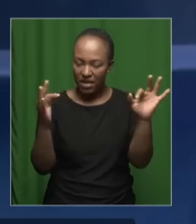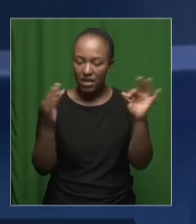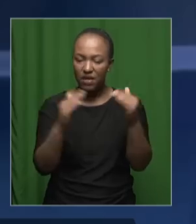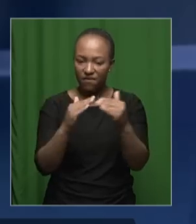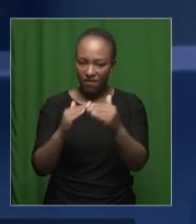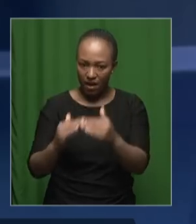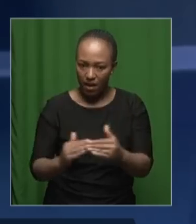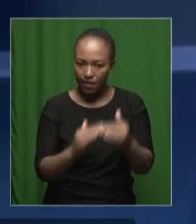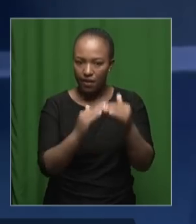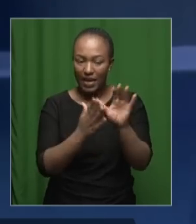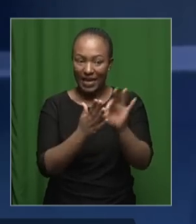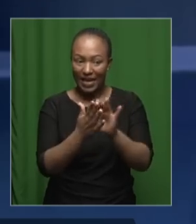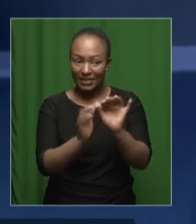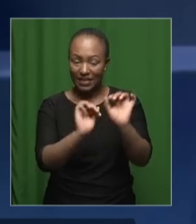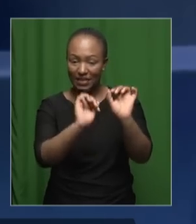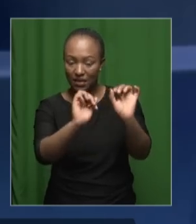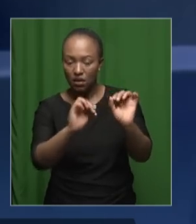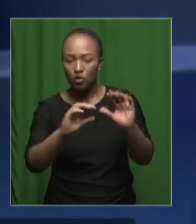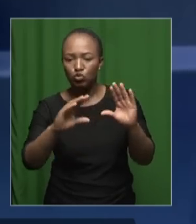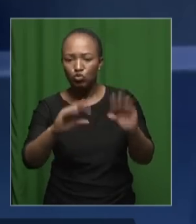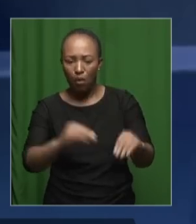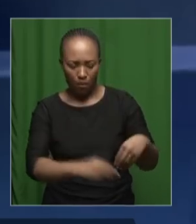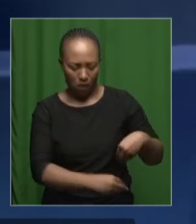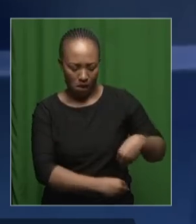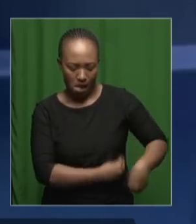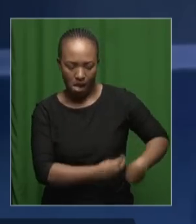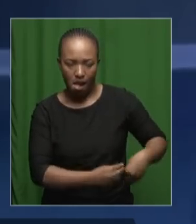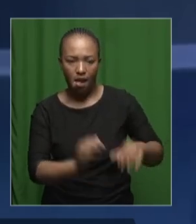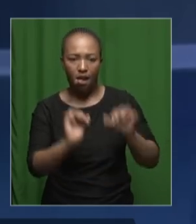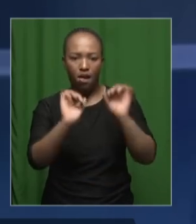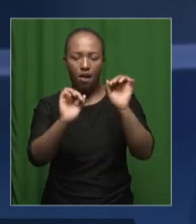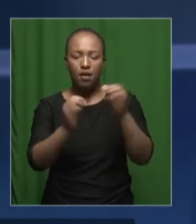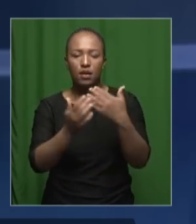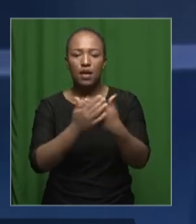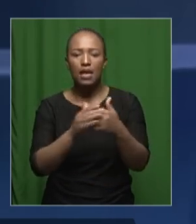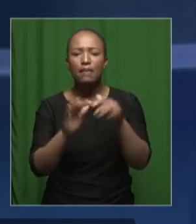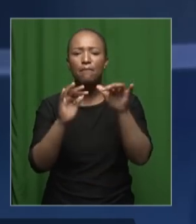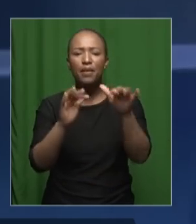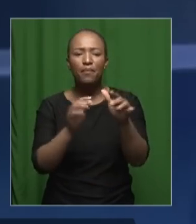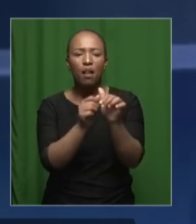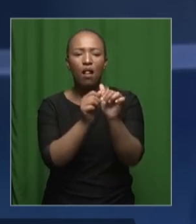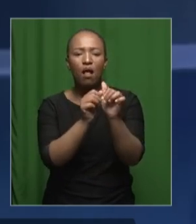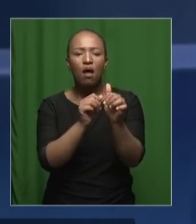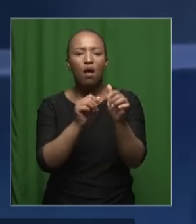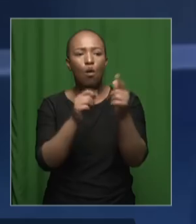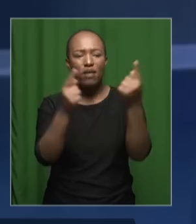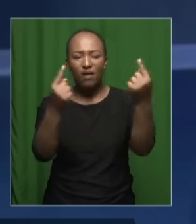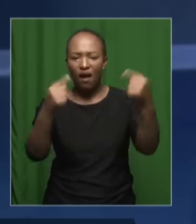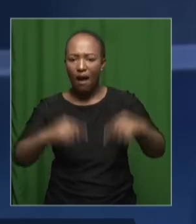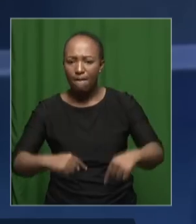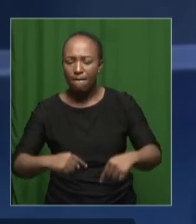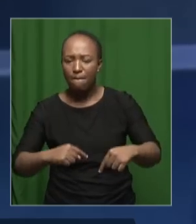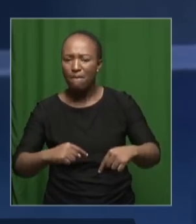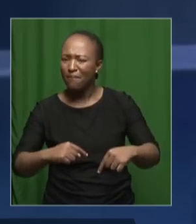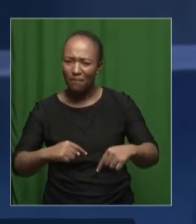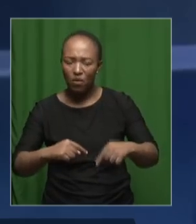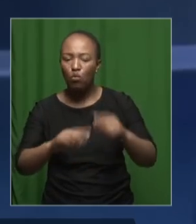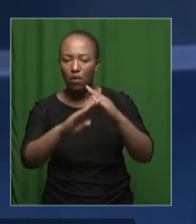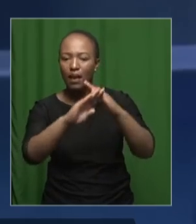their corruption and be able to, and in that way, you'll be able to limit a lot of Zimbabweans coming into the country.